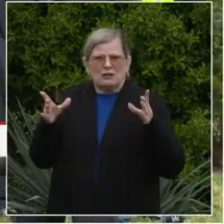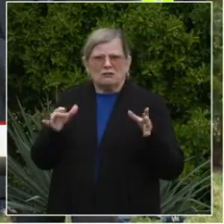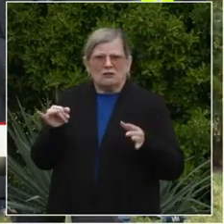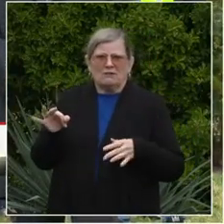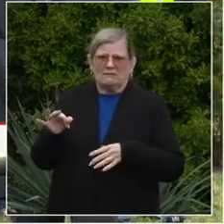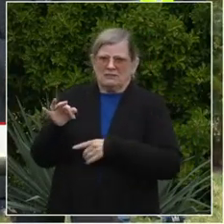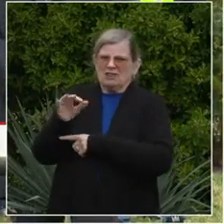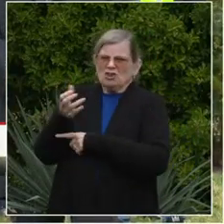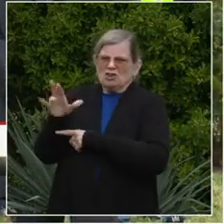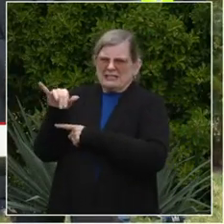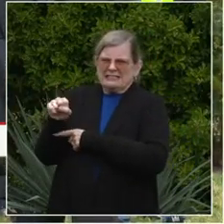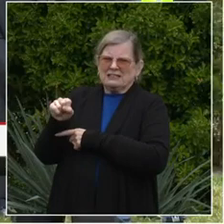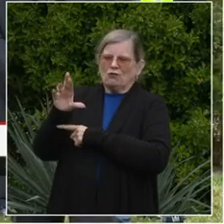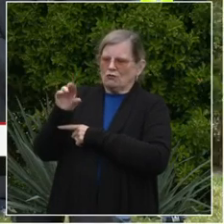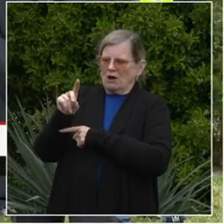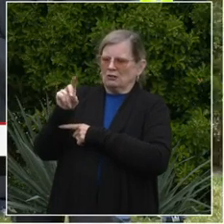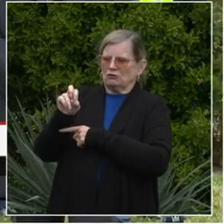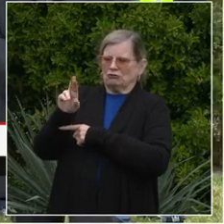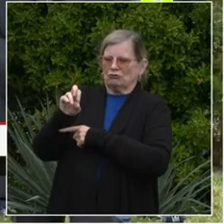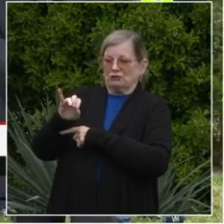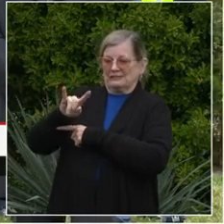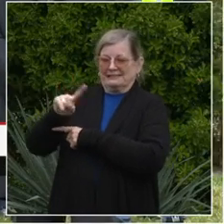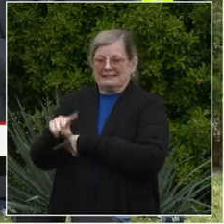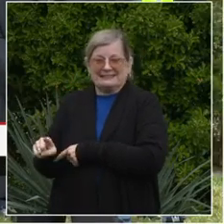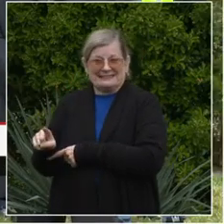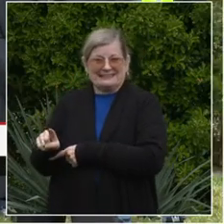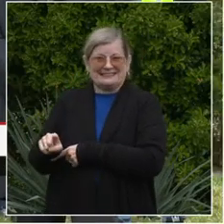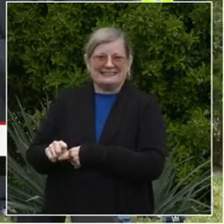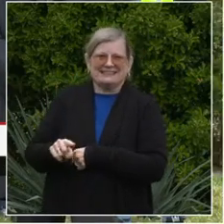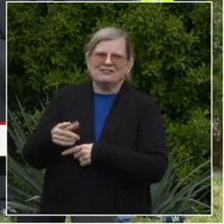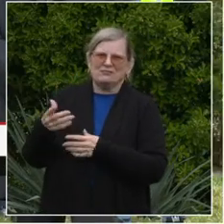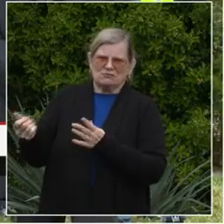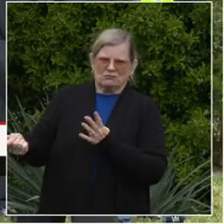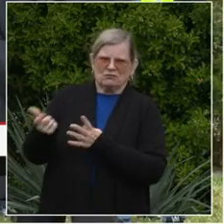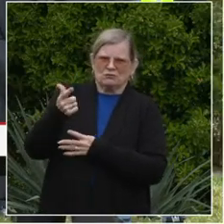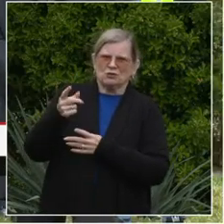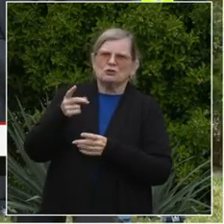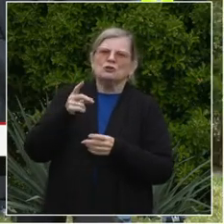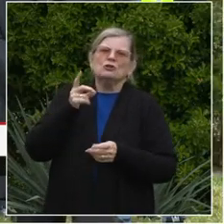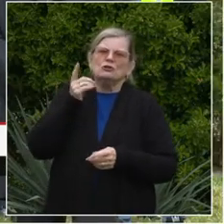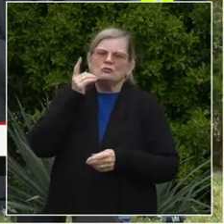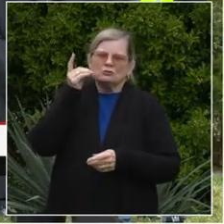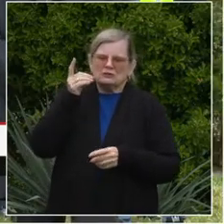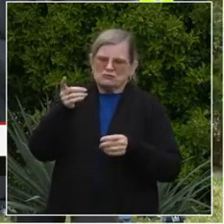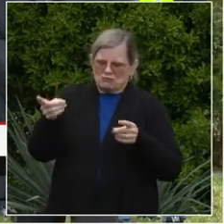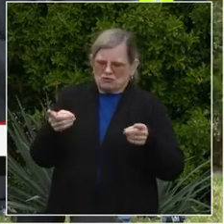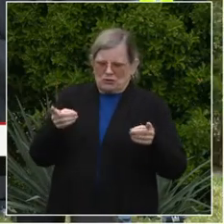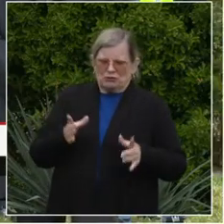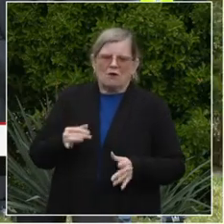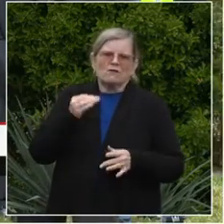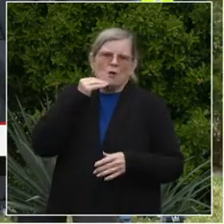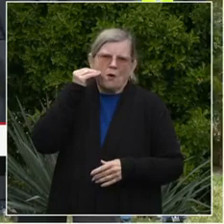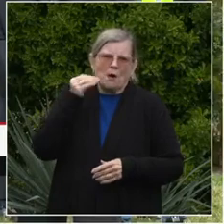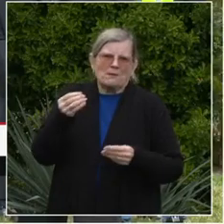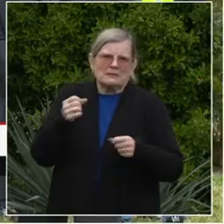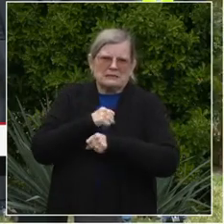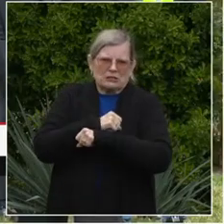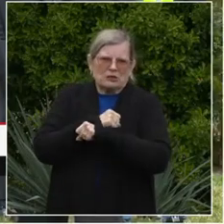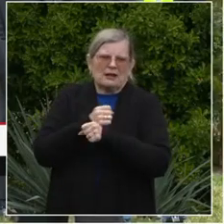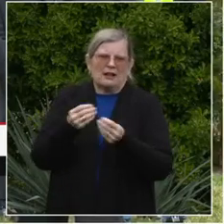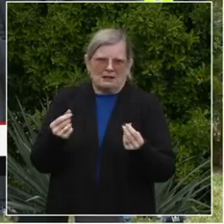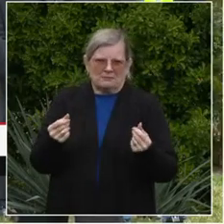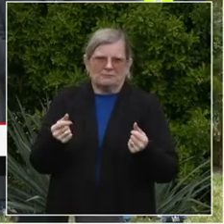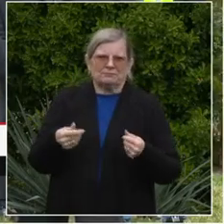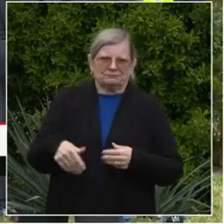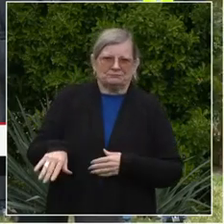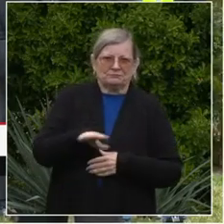Security Emergency Management Agency. Thank you, Charlie, for your continued support and the additional reward money from the